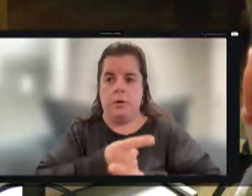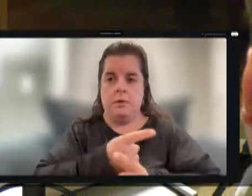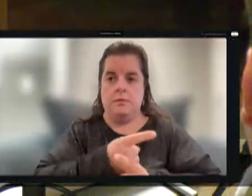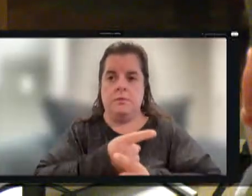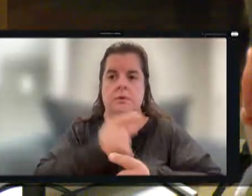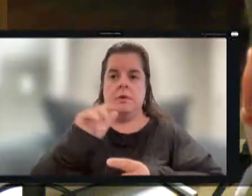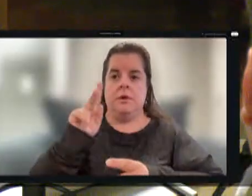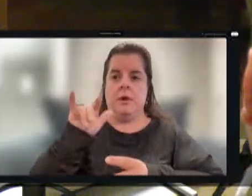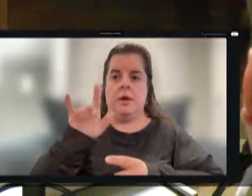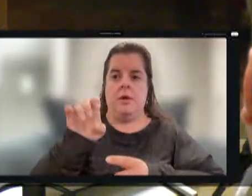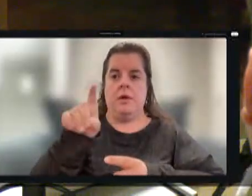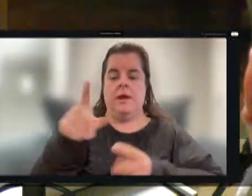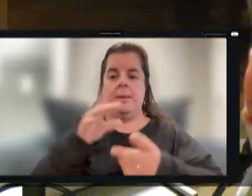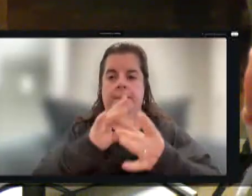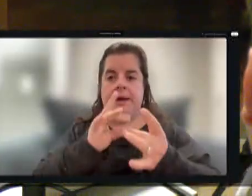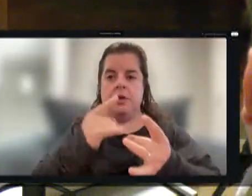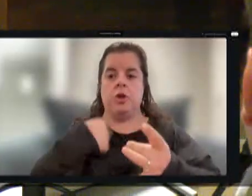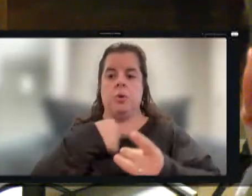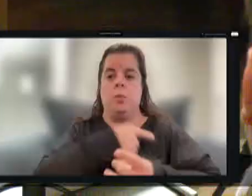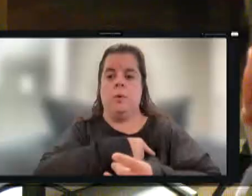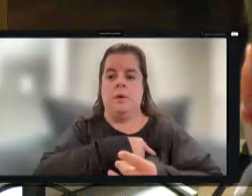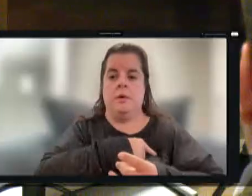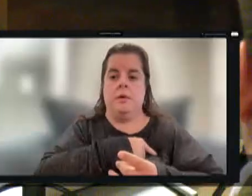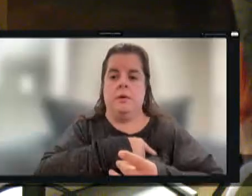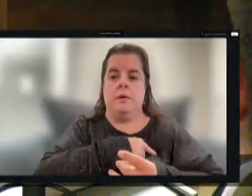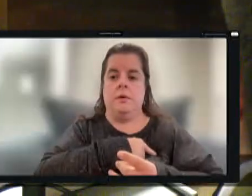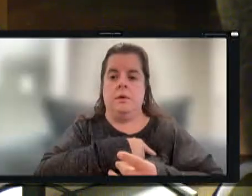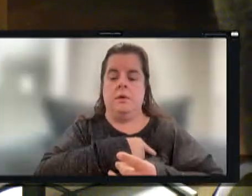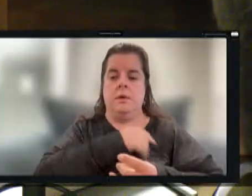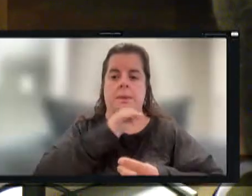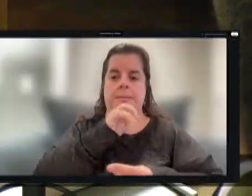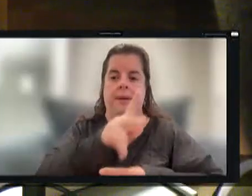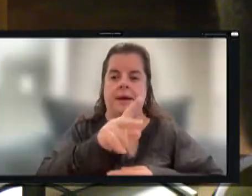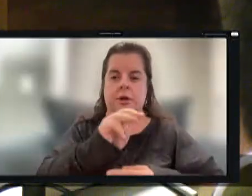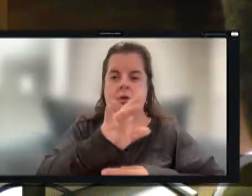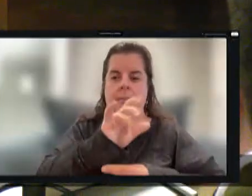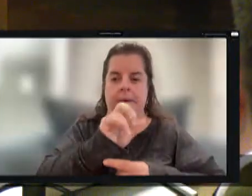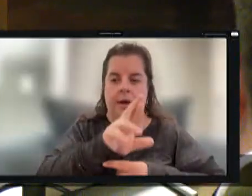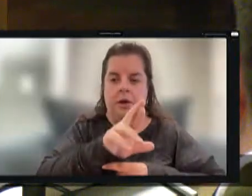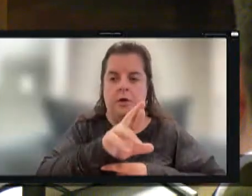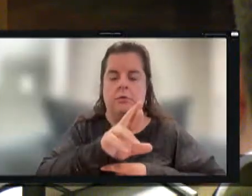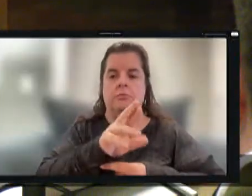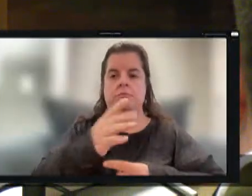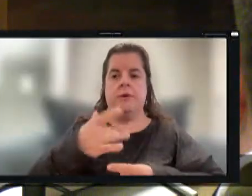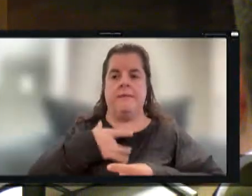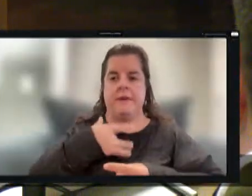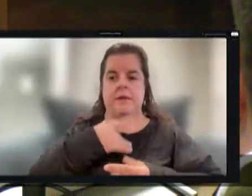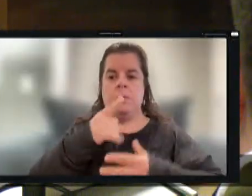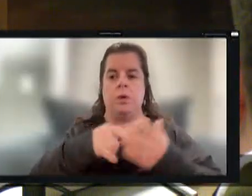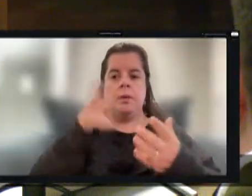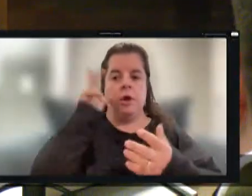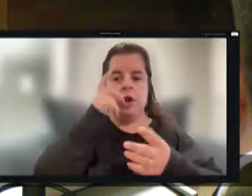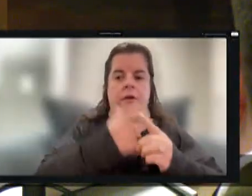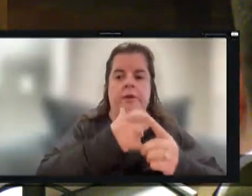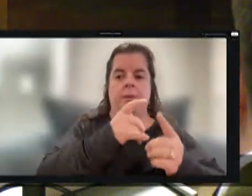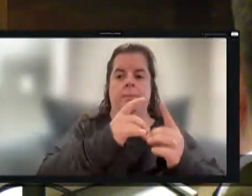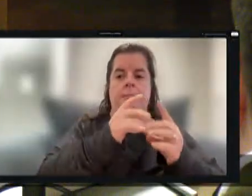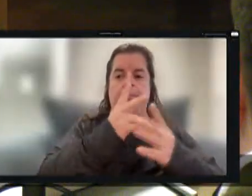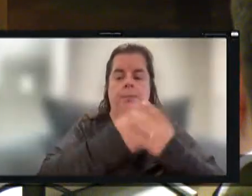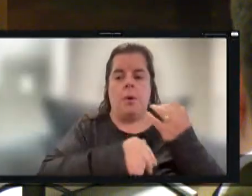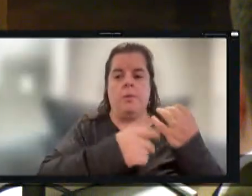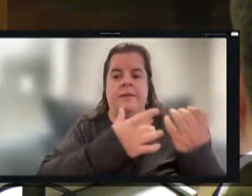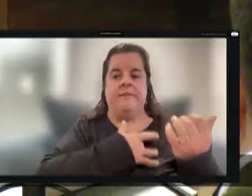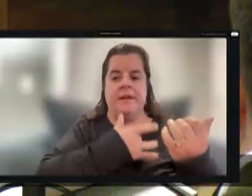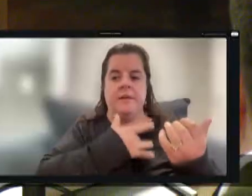mentioned, we returned the mayor's based on rhetoric and that we had heard from both camps in the campaign. We